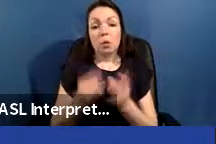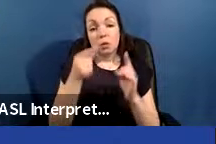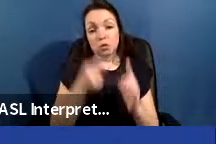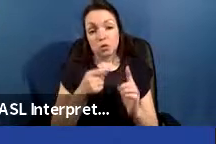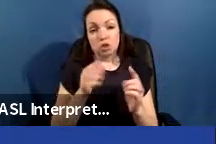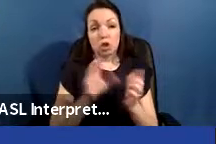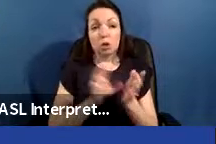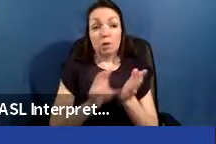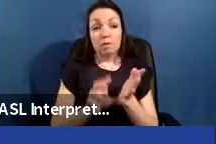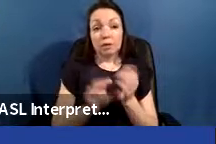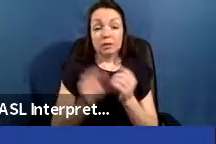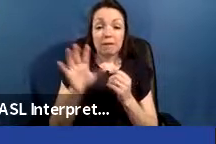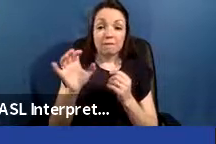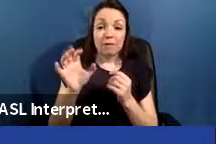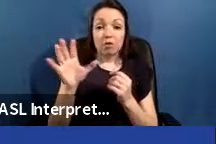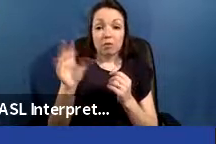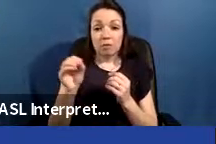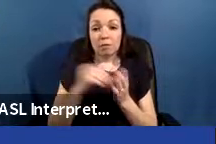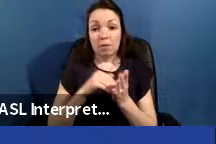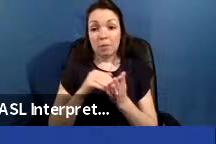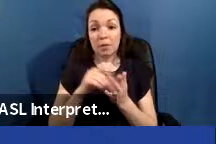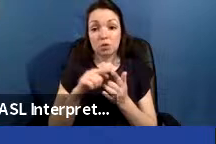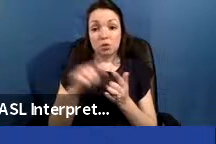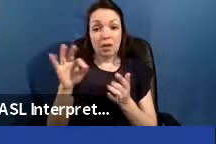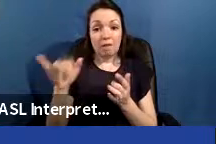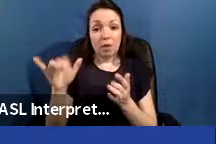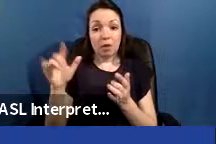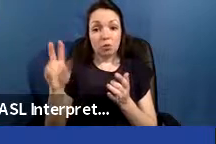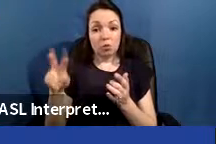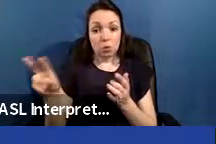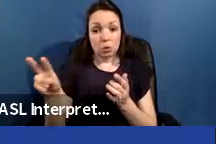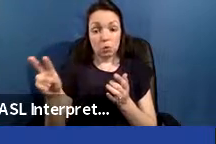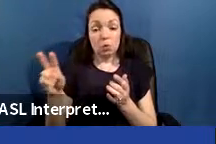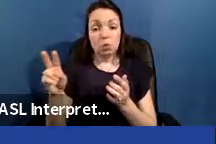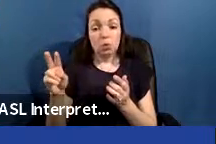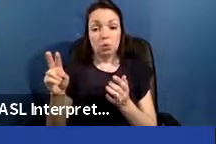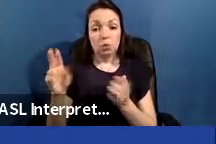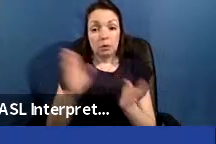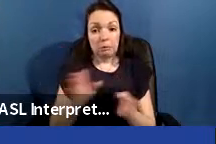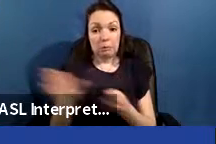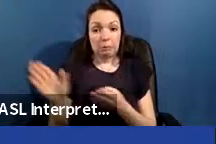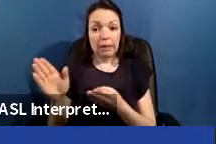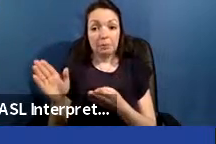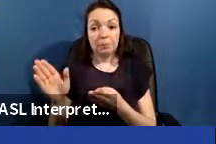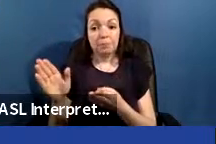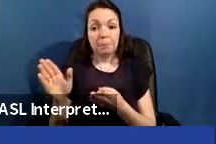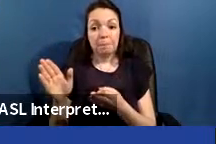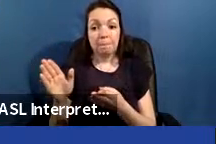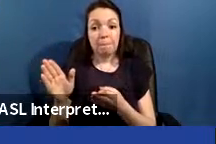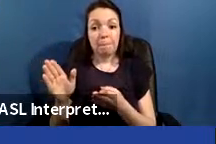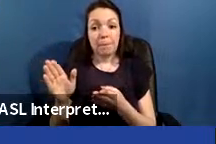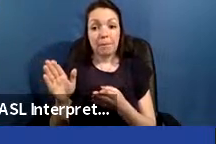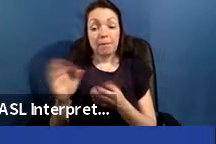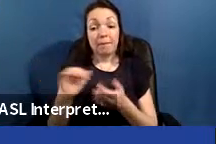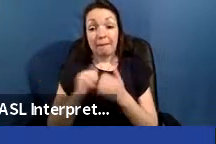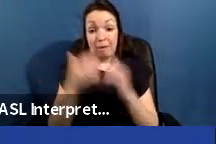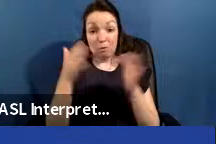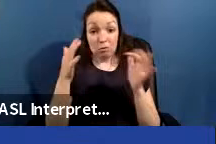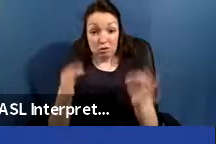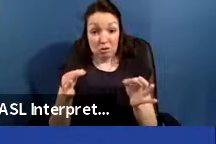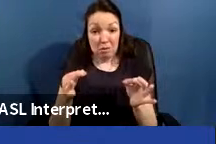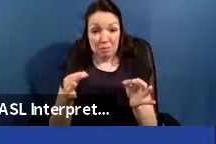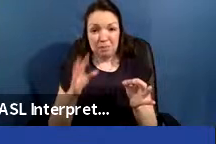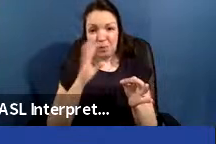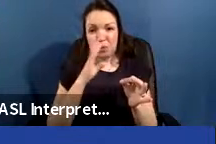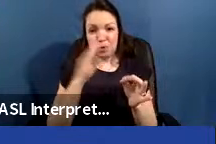about $550 million for the FY22 capital plan. How it's determined, as we talked earlier, there's the